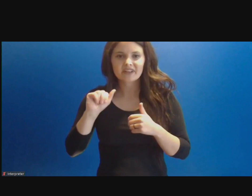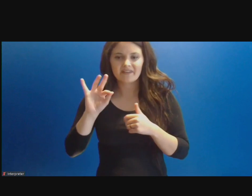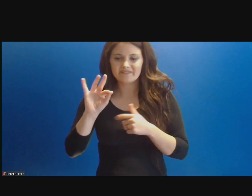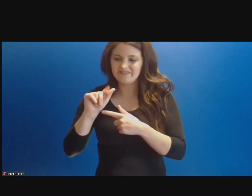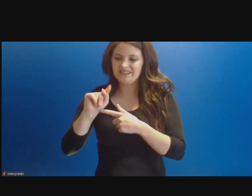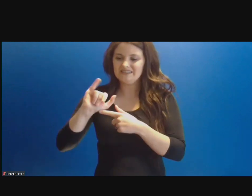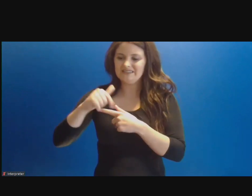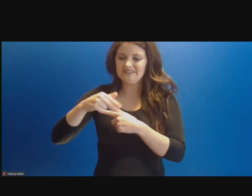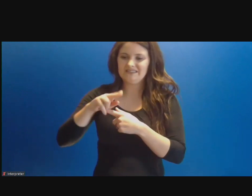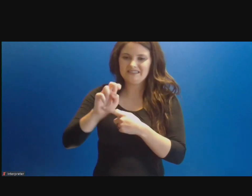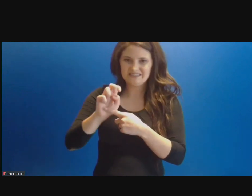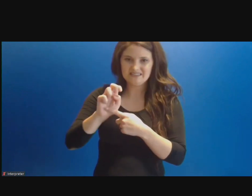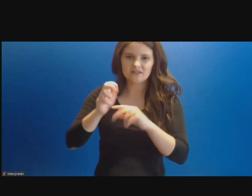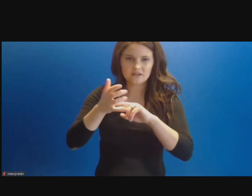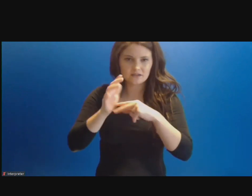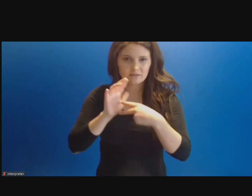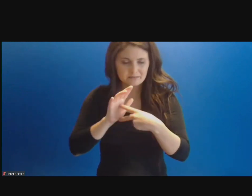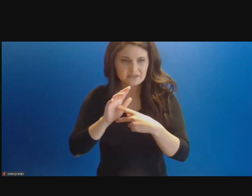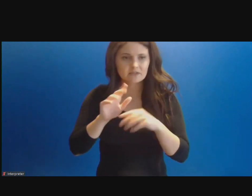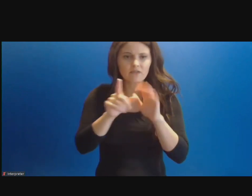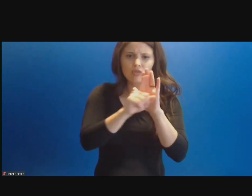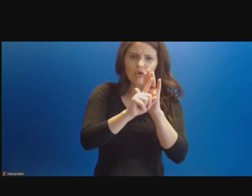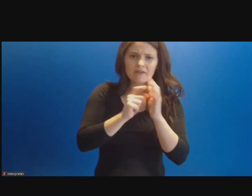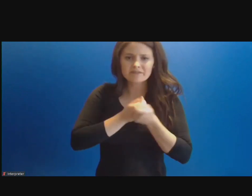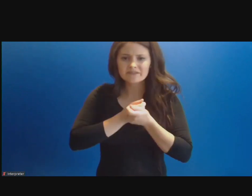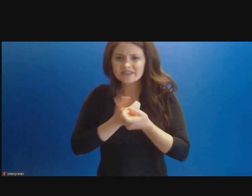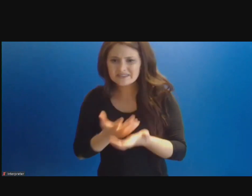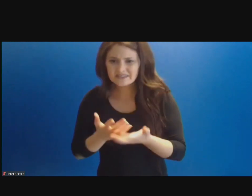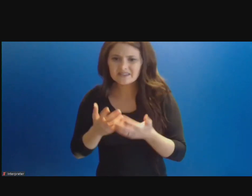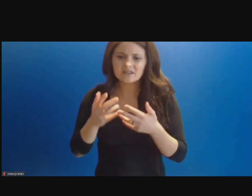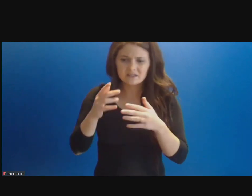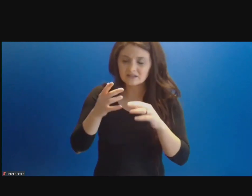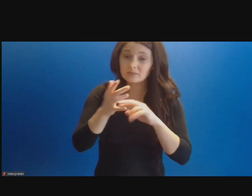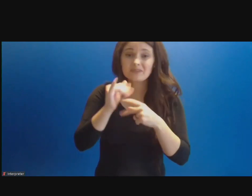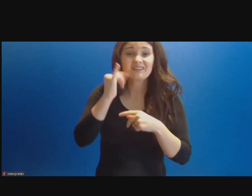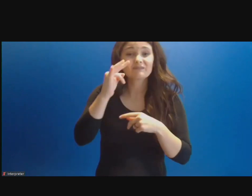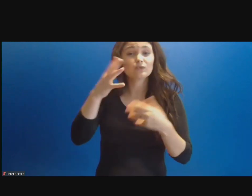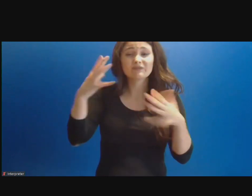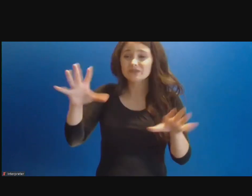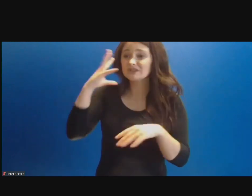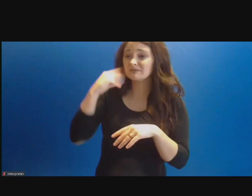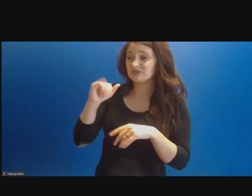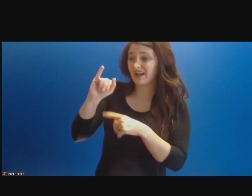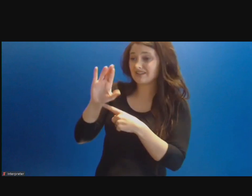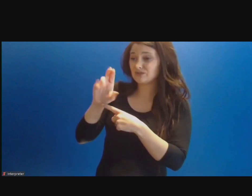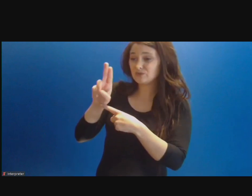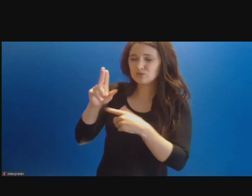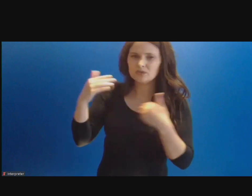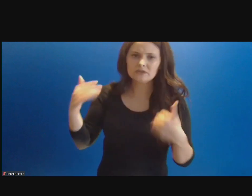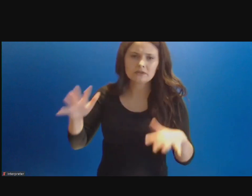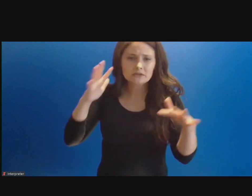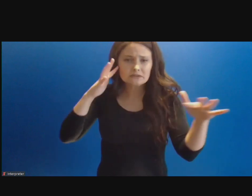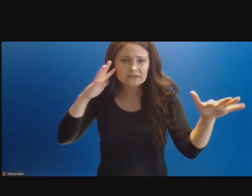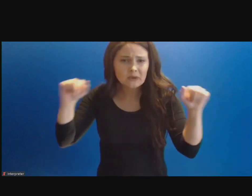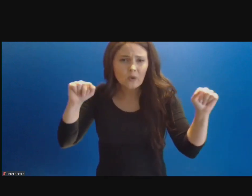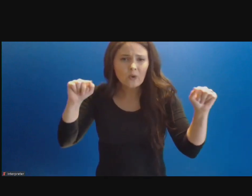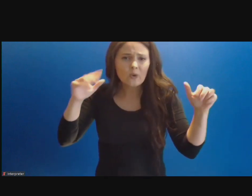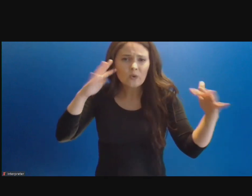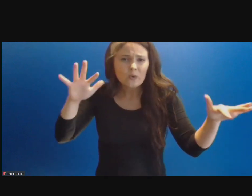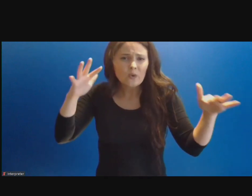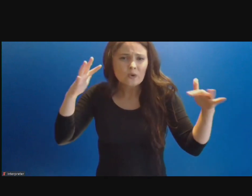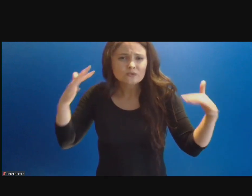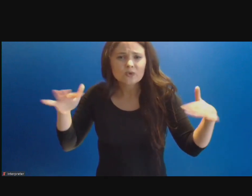alarm fatigue means if you've ever been in an intensive care unit, you notice how noisy it is.